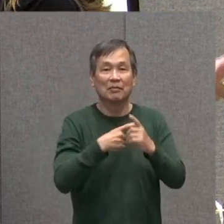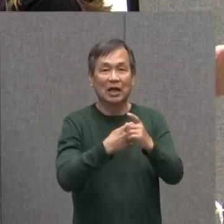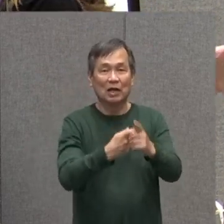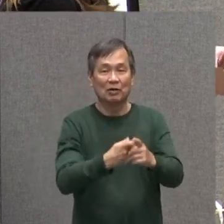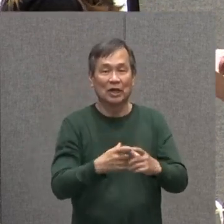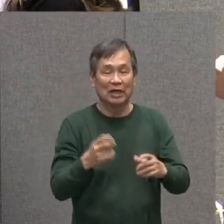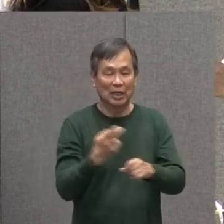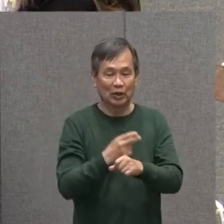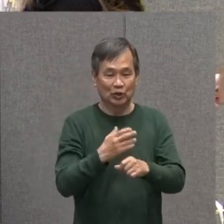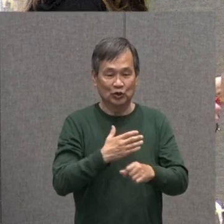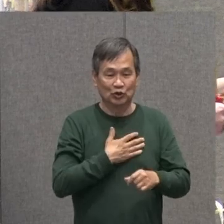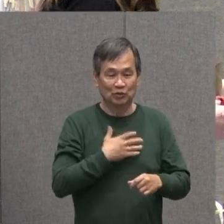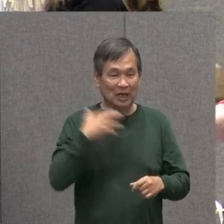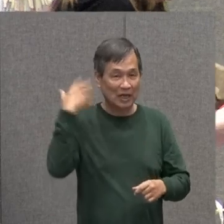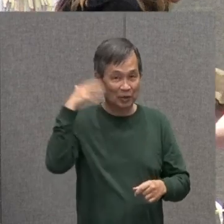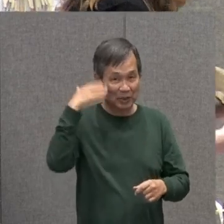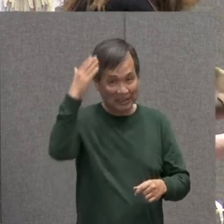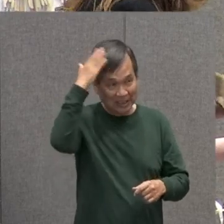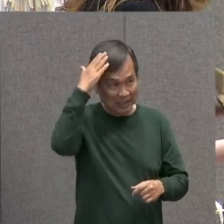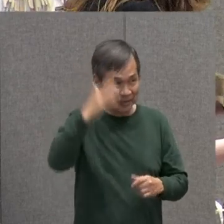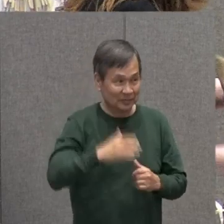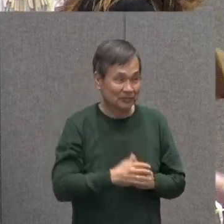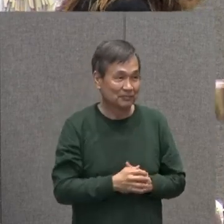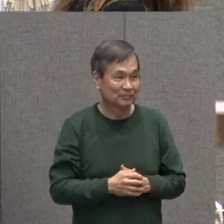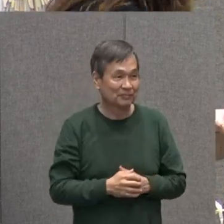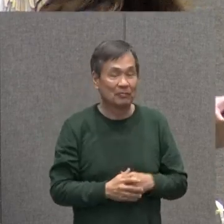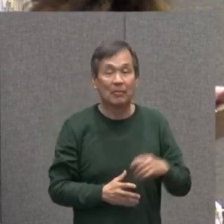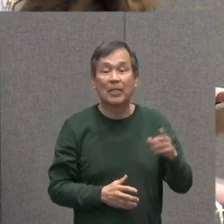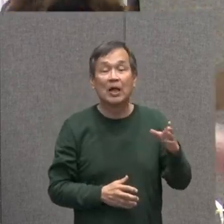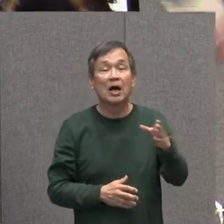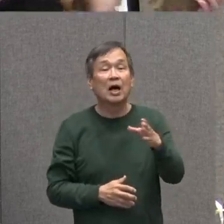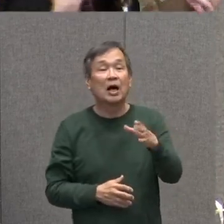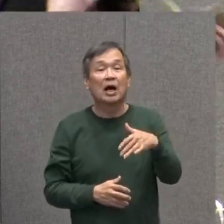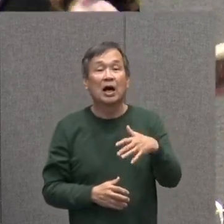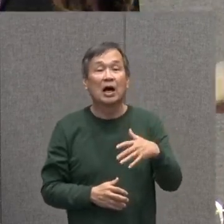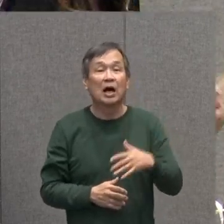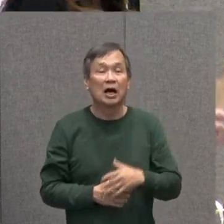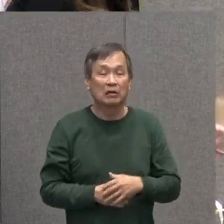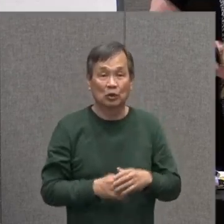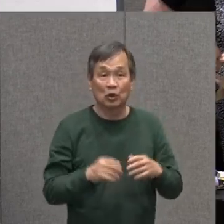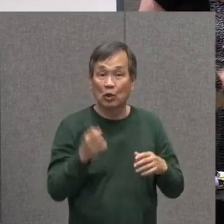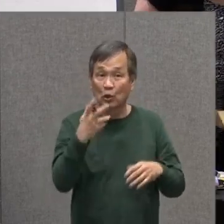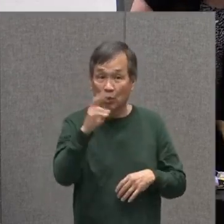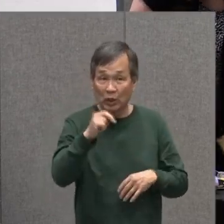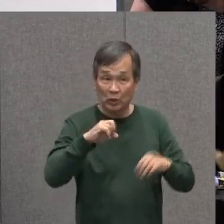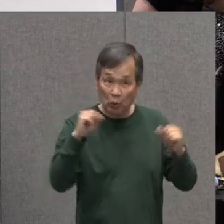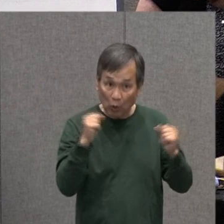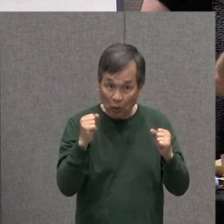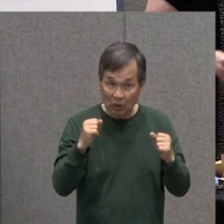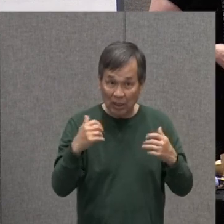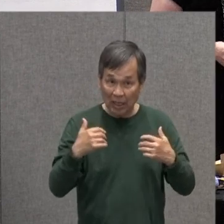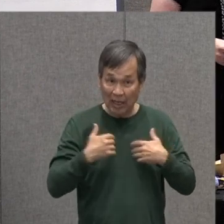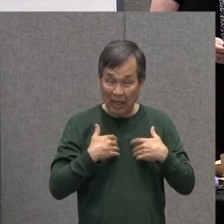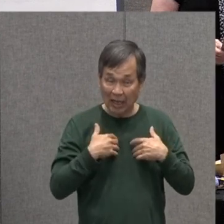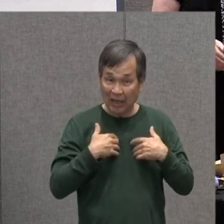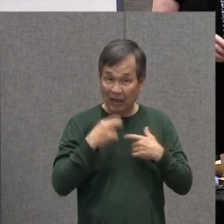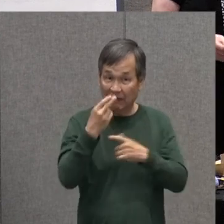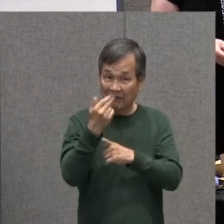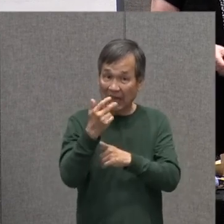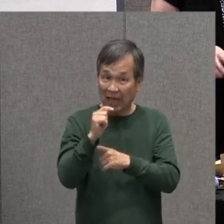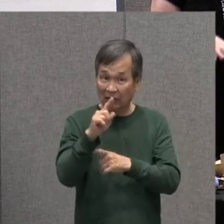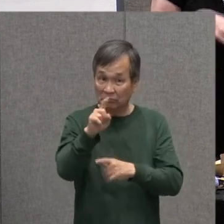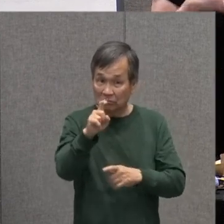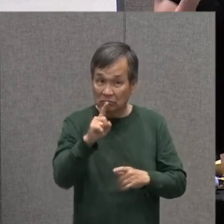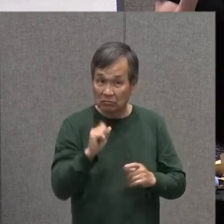silly. And I'll be the crazy hat lady. How many of you wear a hat to stay warm in the wintertime? There's all different types of uses